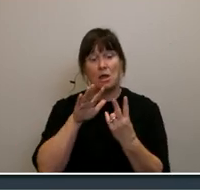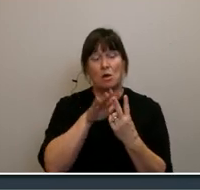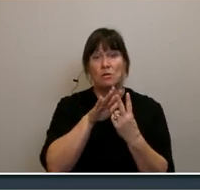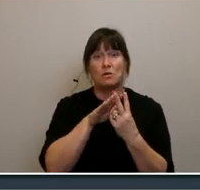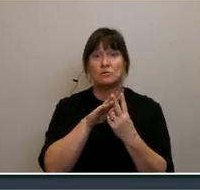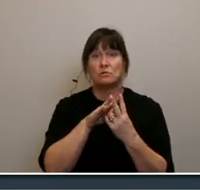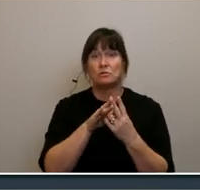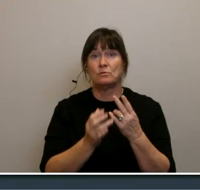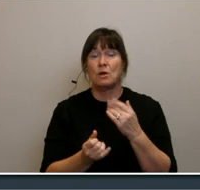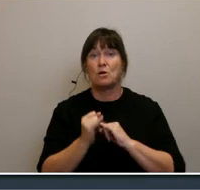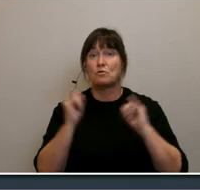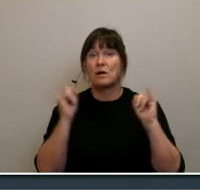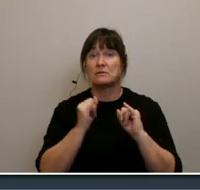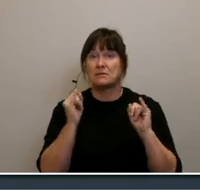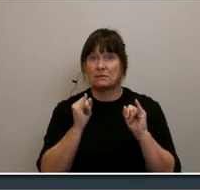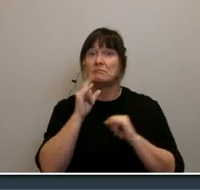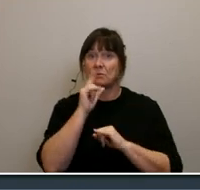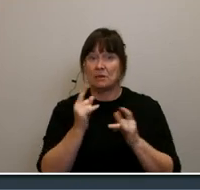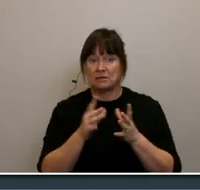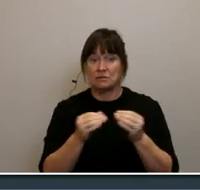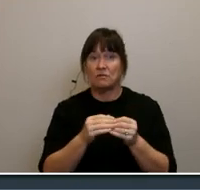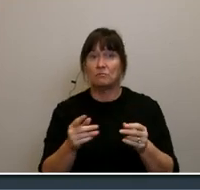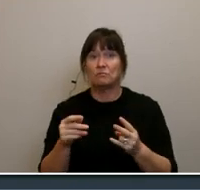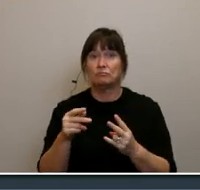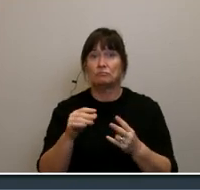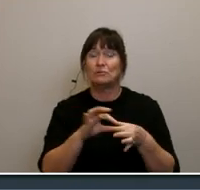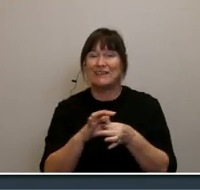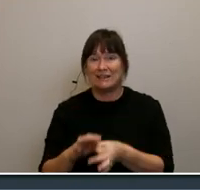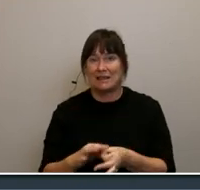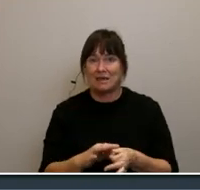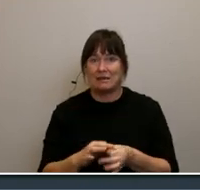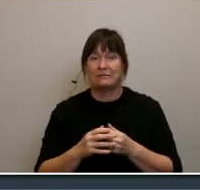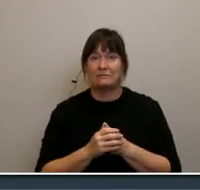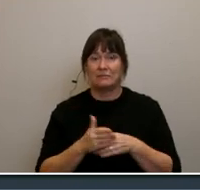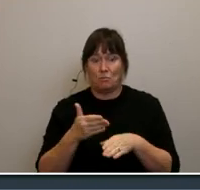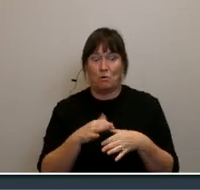addressed together. They're opposite sides of a coin.